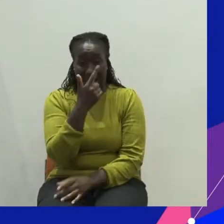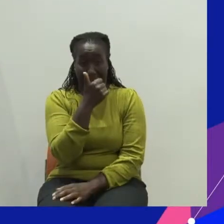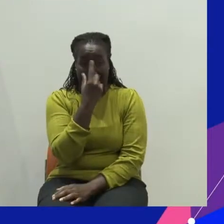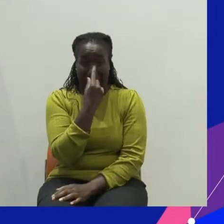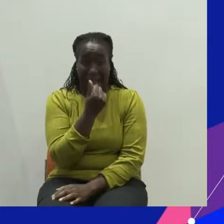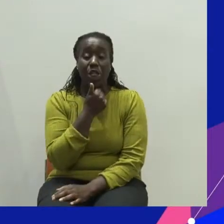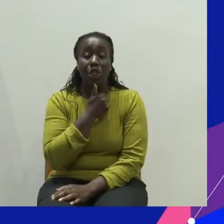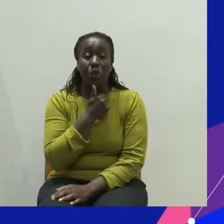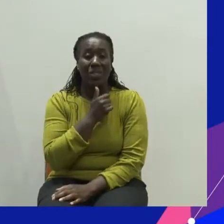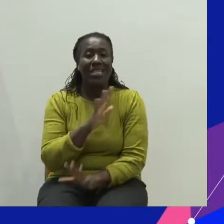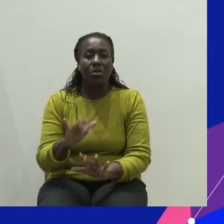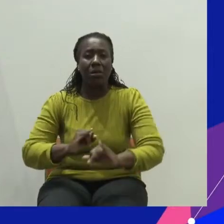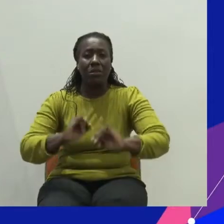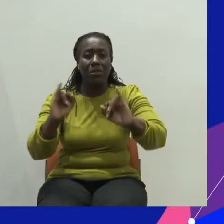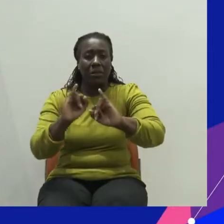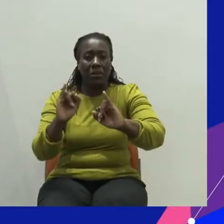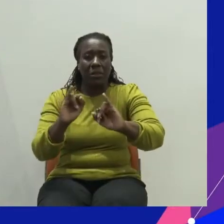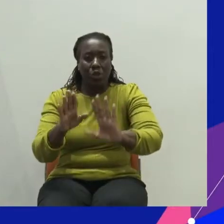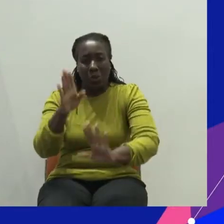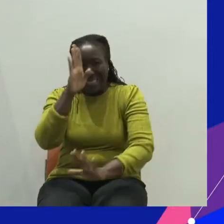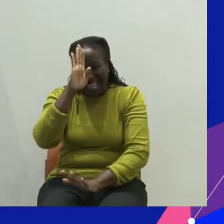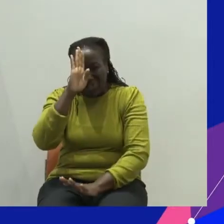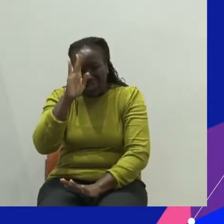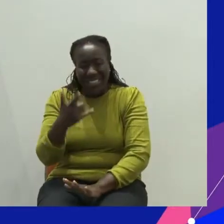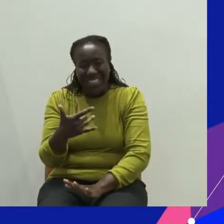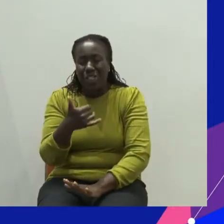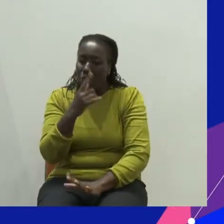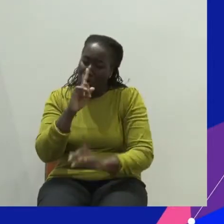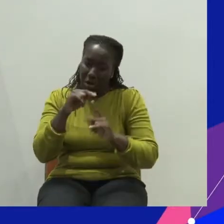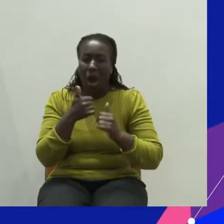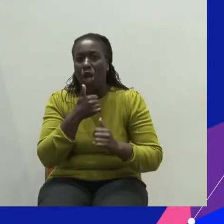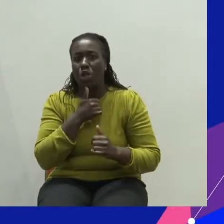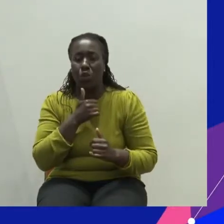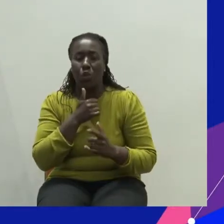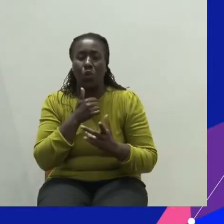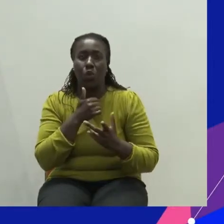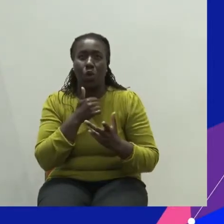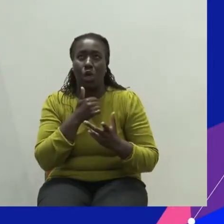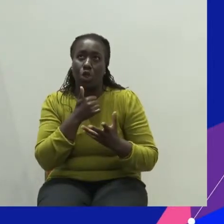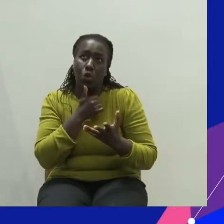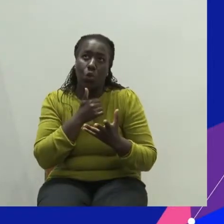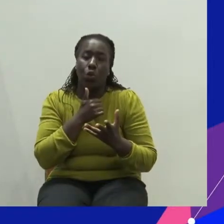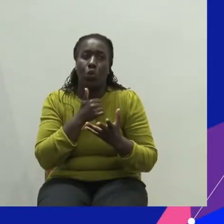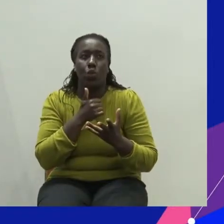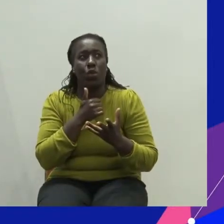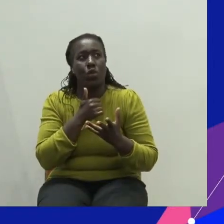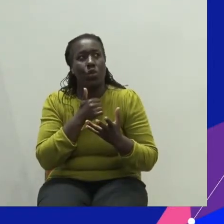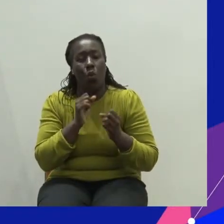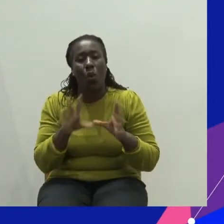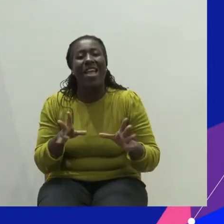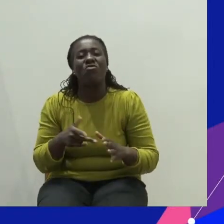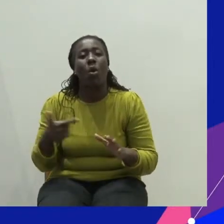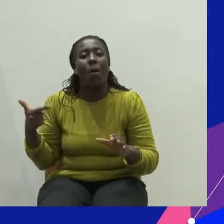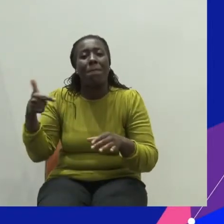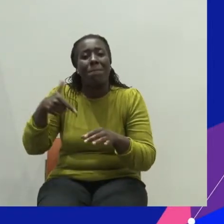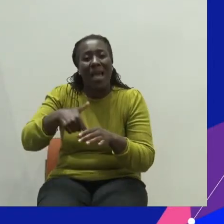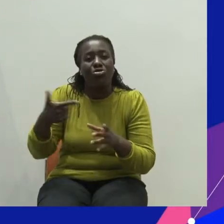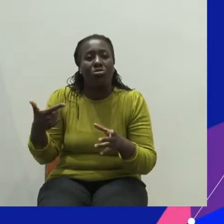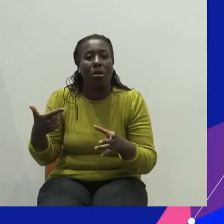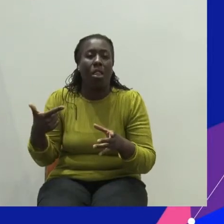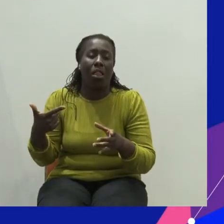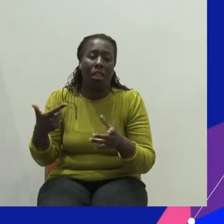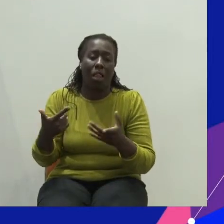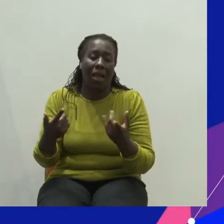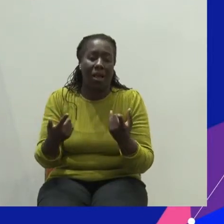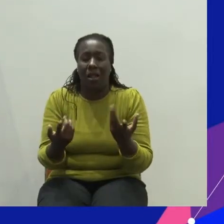because it's non-hazardous in a way that you can't use the waste that comes from traditional petrochemical refining. And